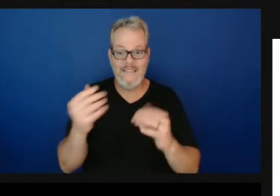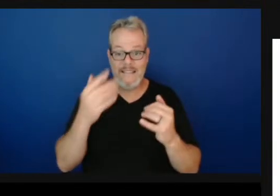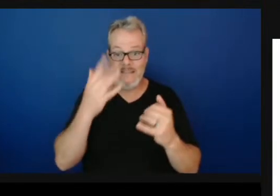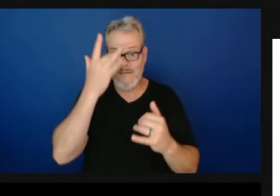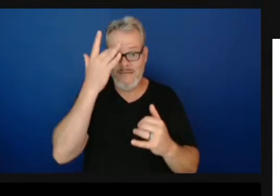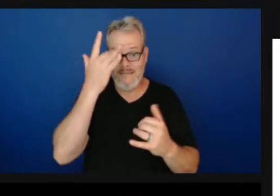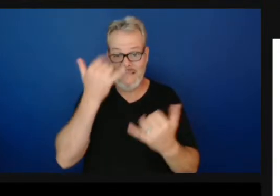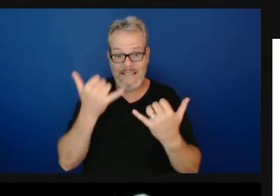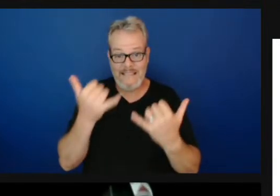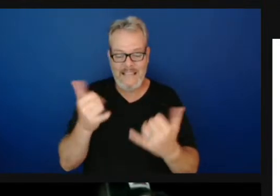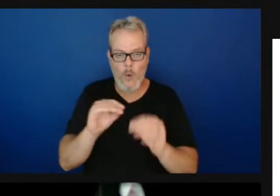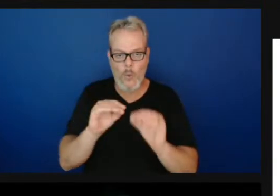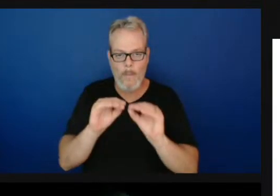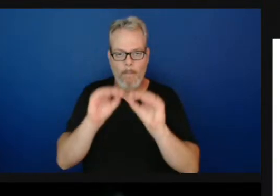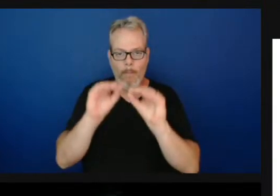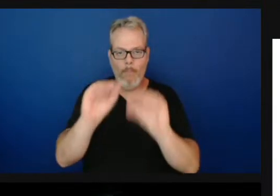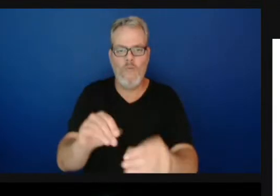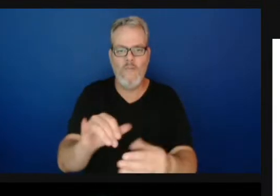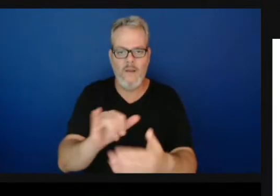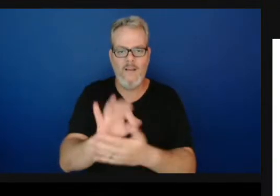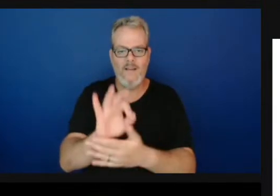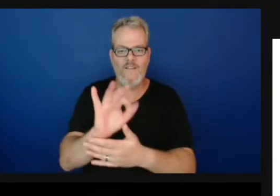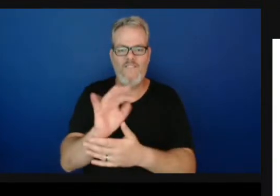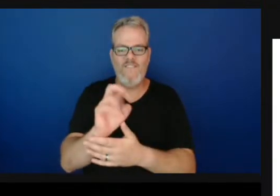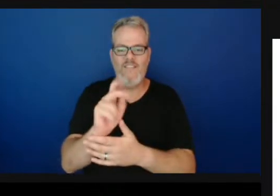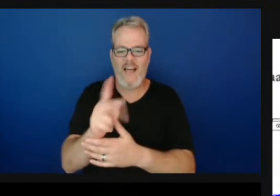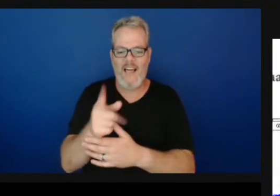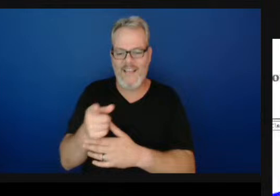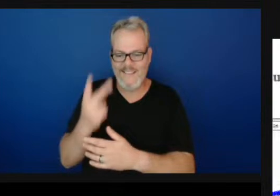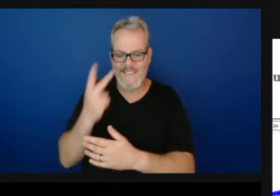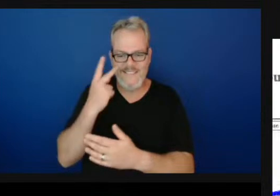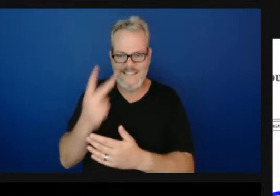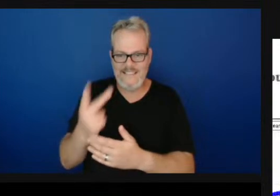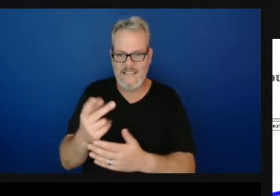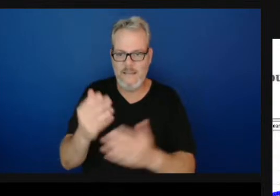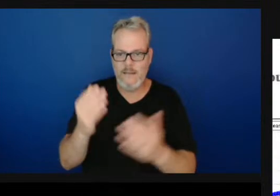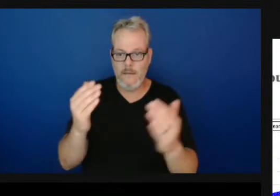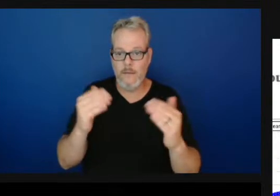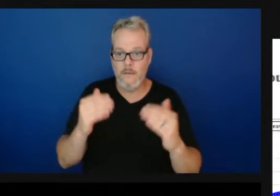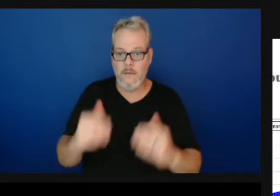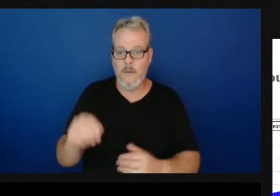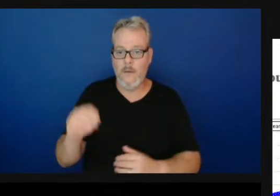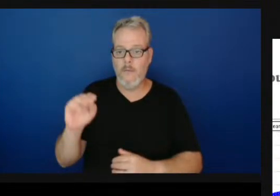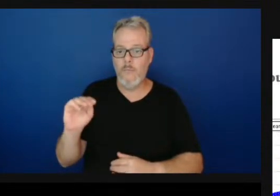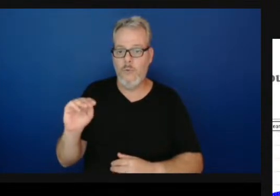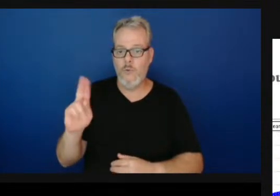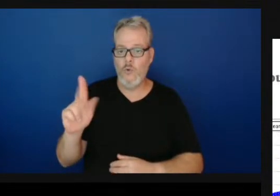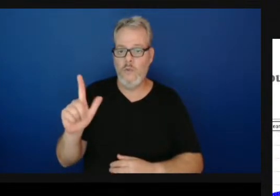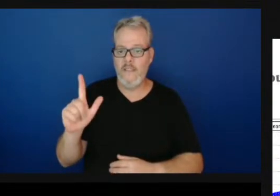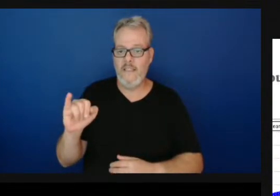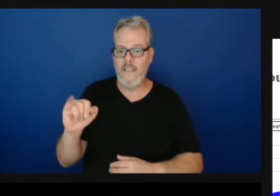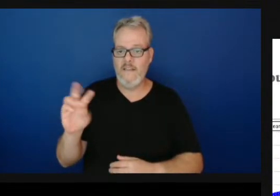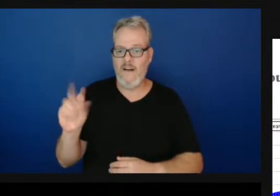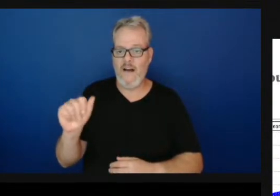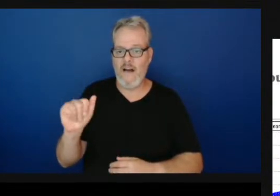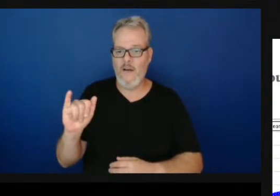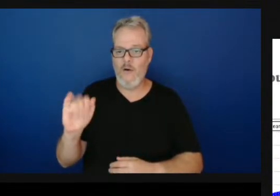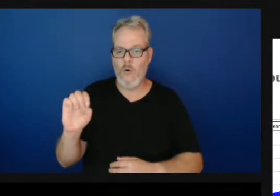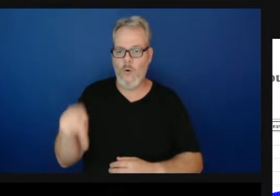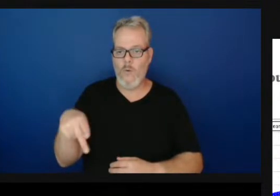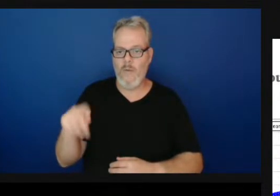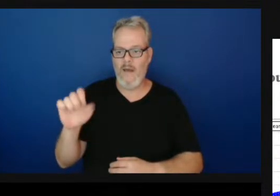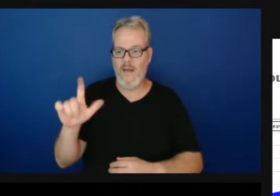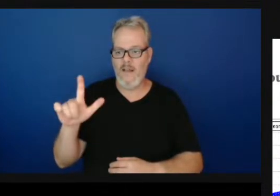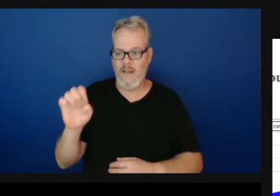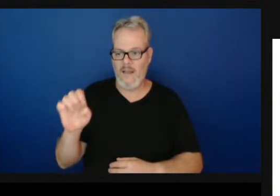We're on a flank. So there it goes to the south at Idaho. Mulivaio Pele, there it goes to the south.